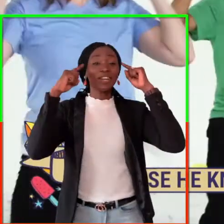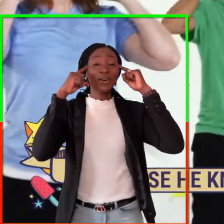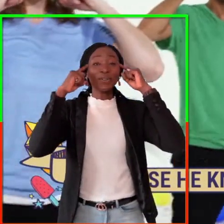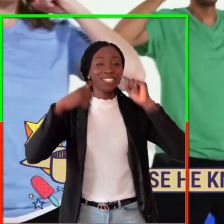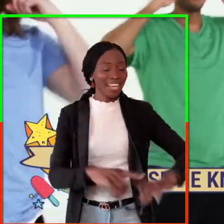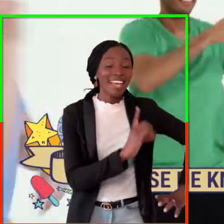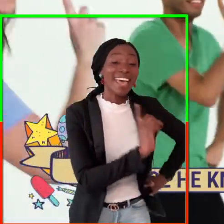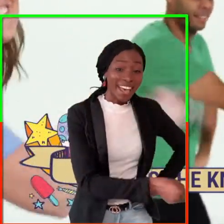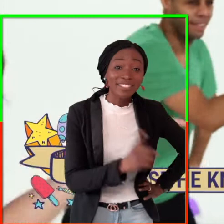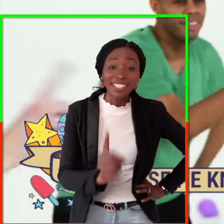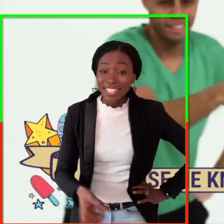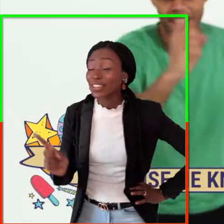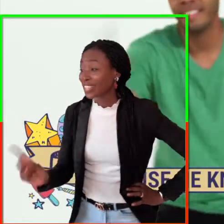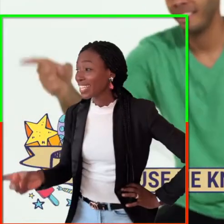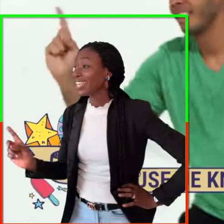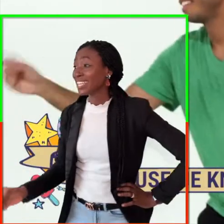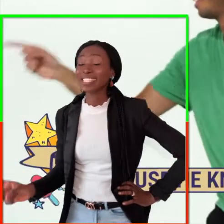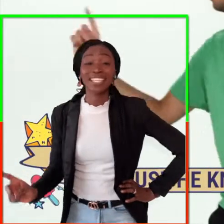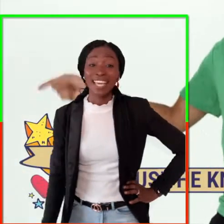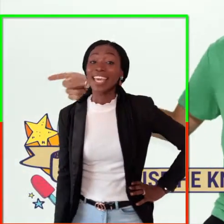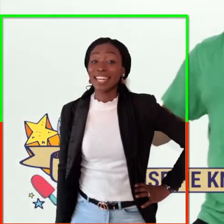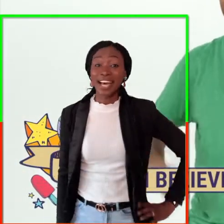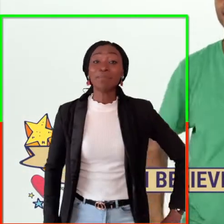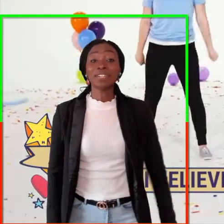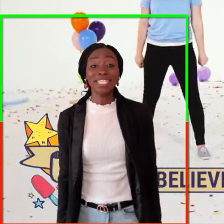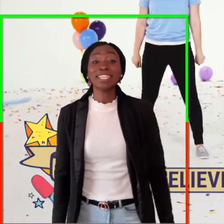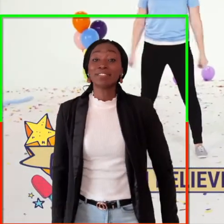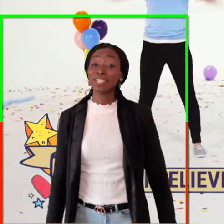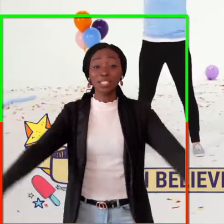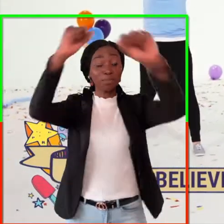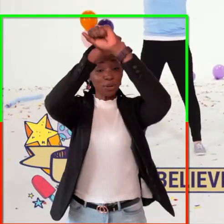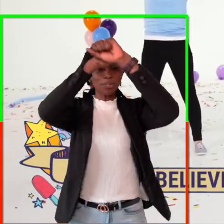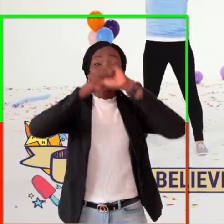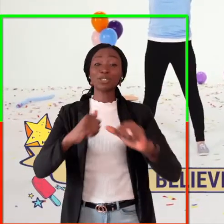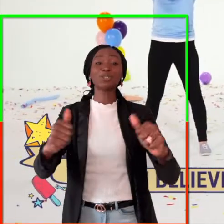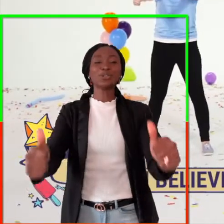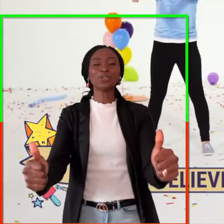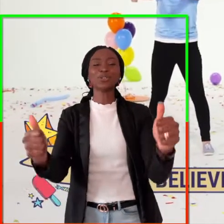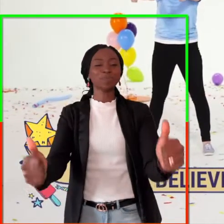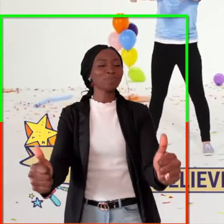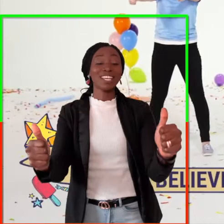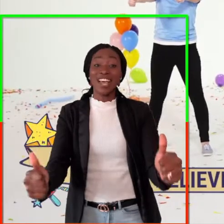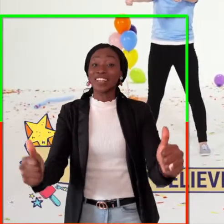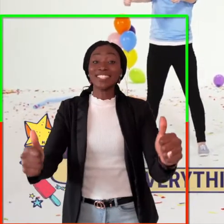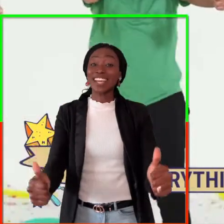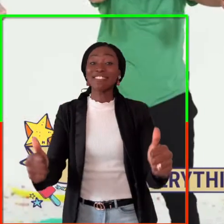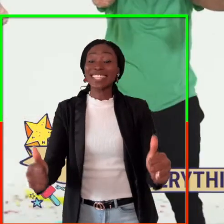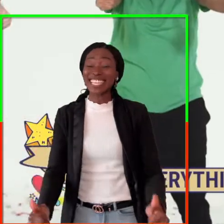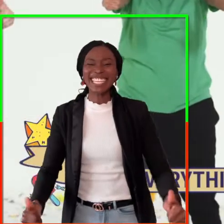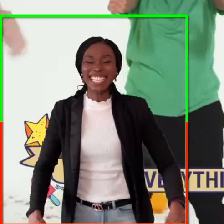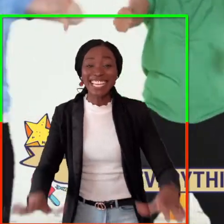he knows every single thing. And I believe his promise is true,